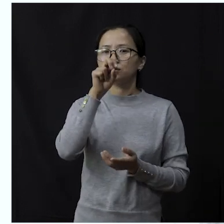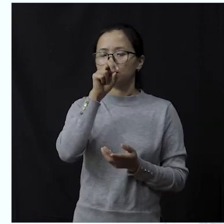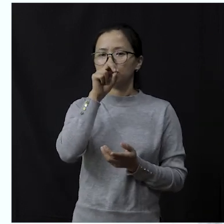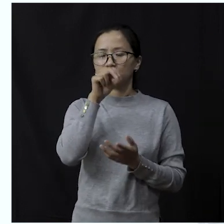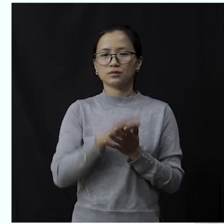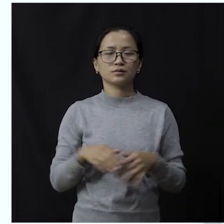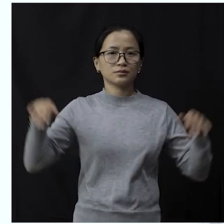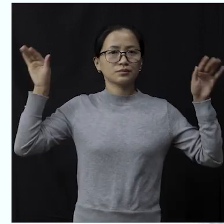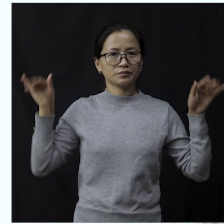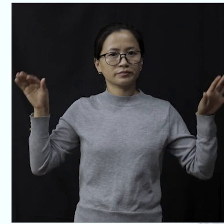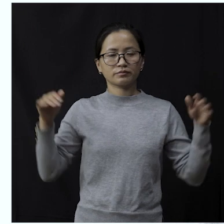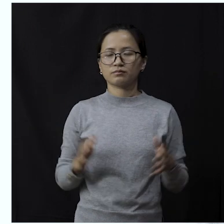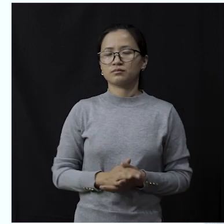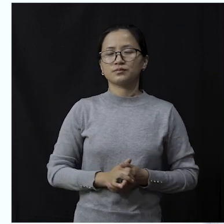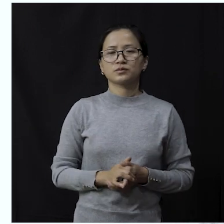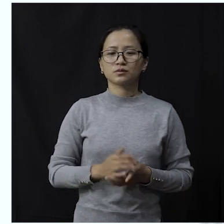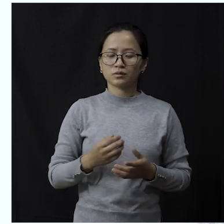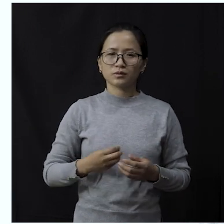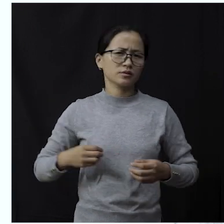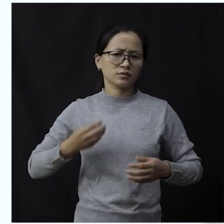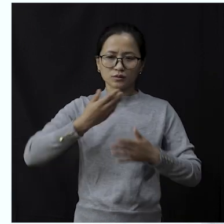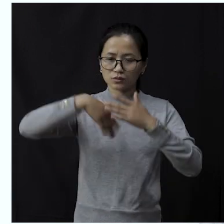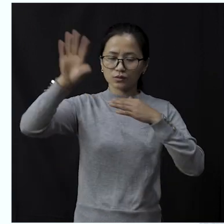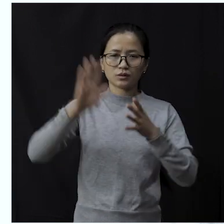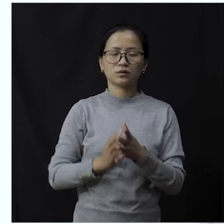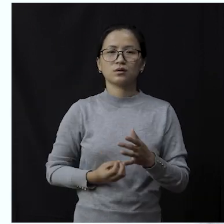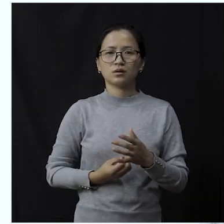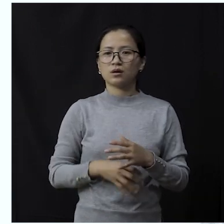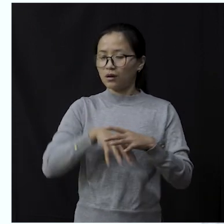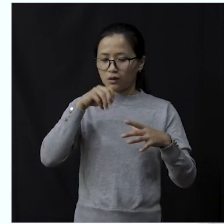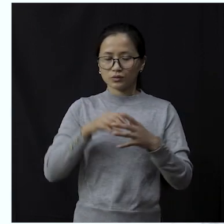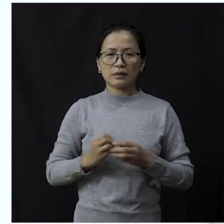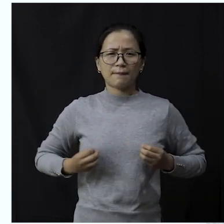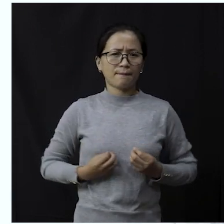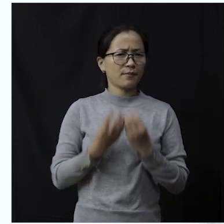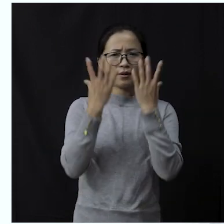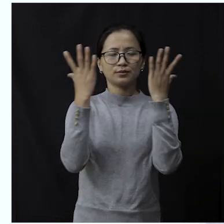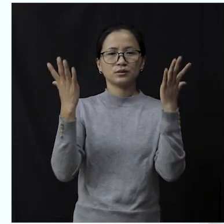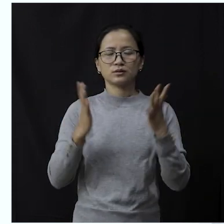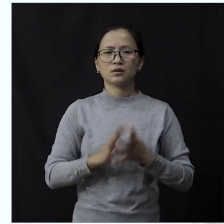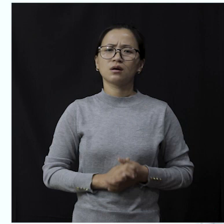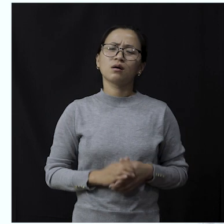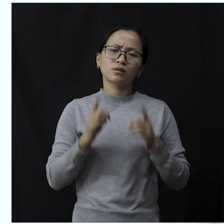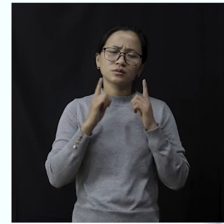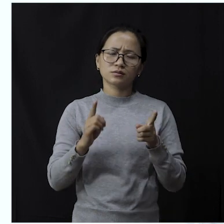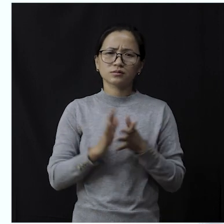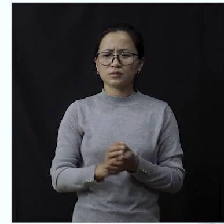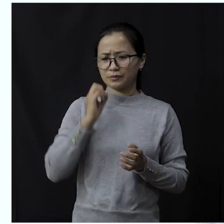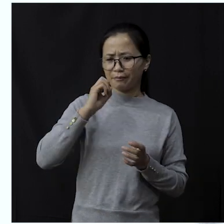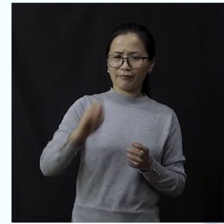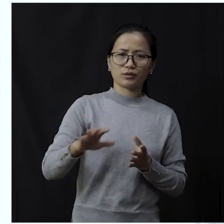they are not aware. Just think, if you're just going out happily enjoying with your friend, but someone is trying to do something bad to you, how would you